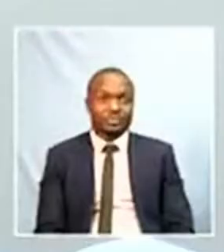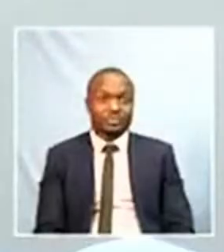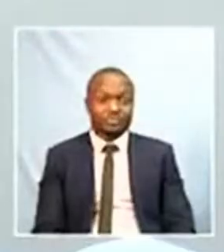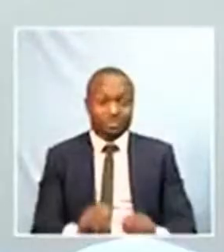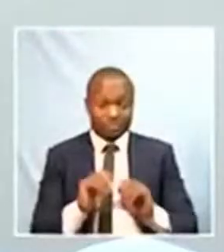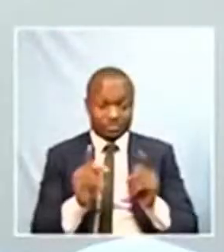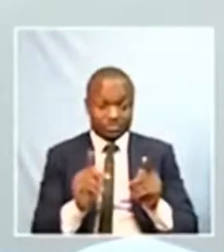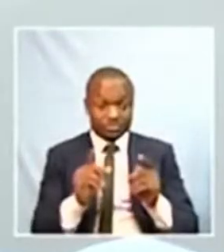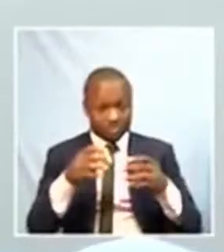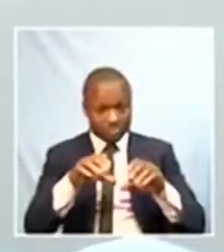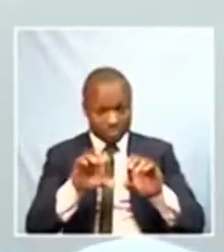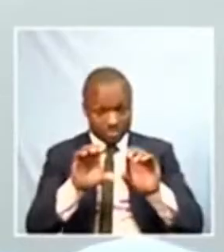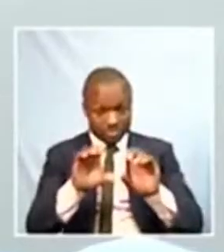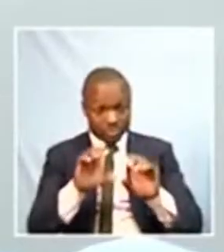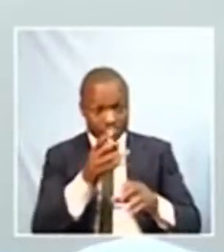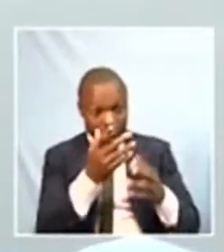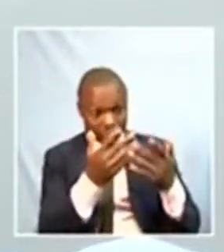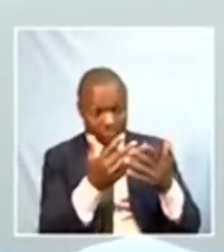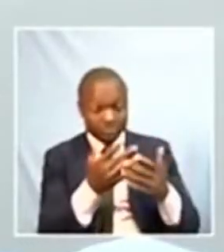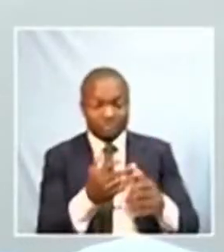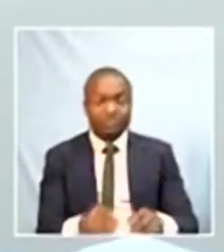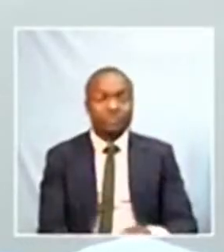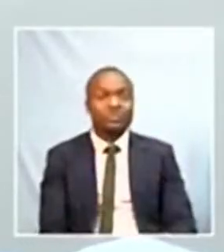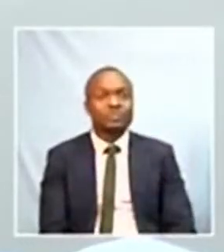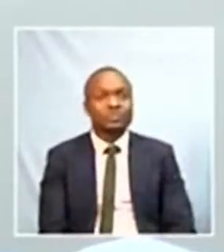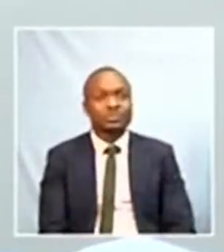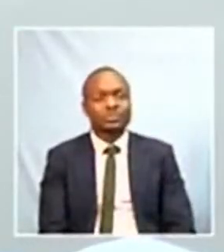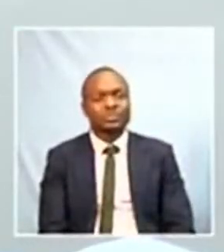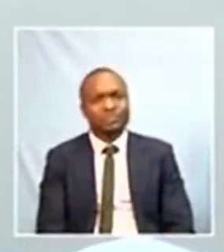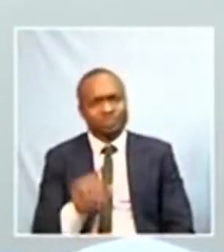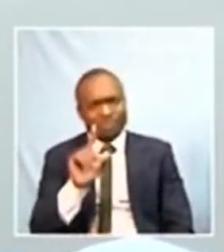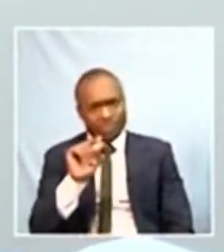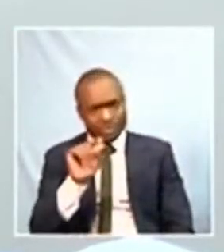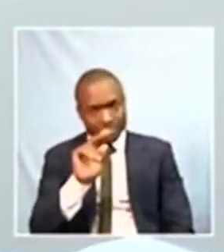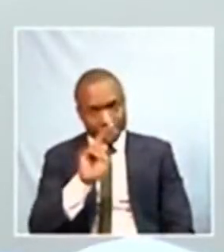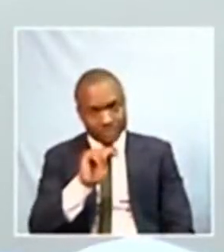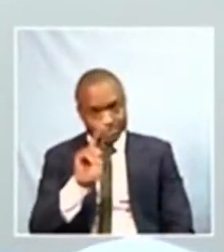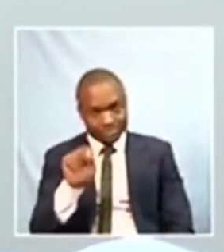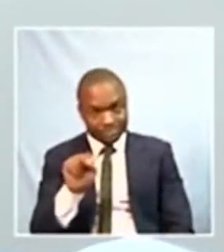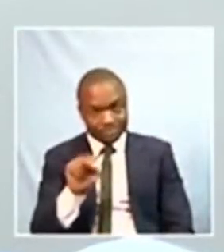Okay, let him proceed first. You come in. From 2022,